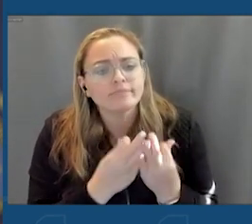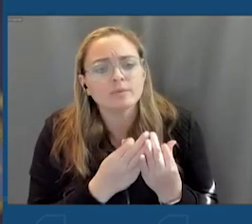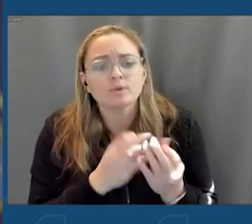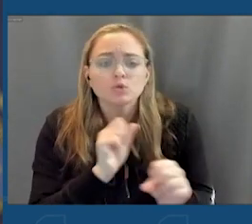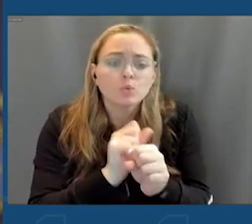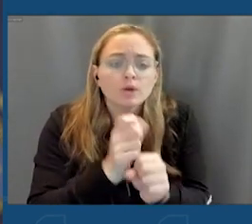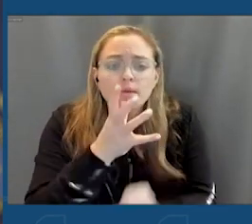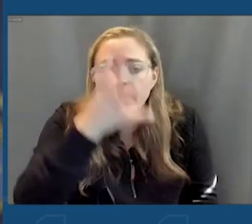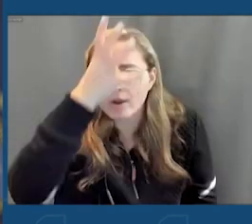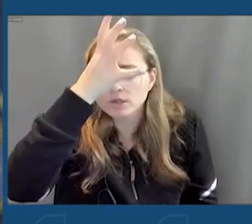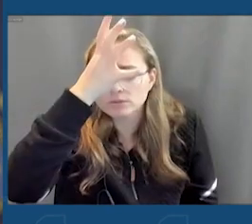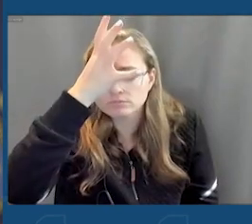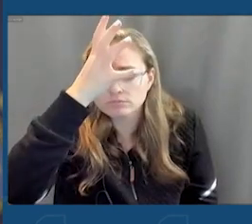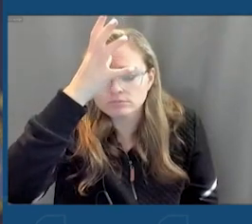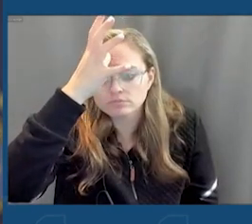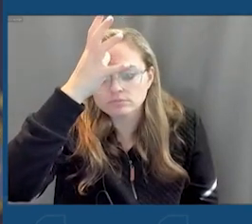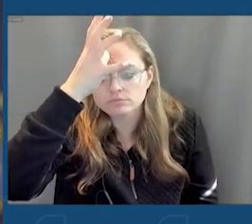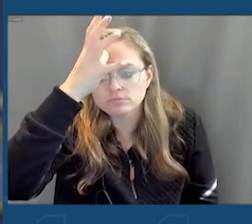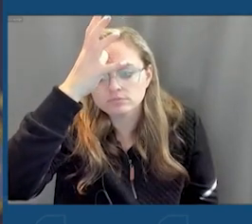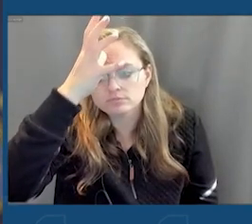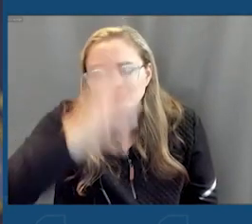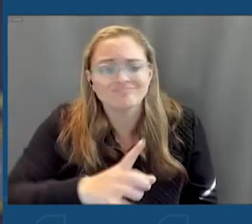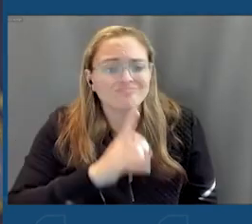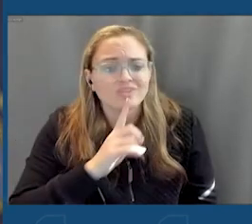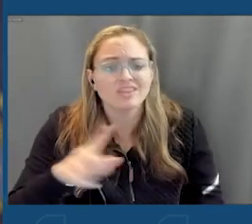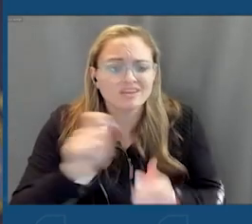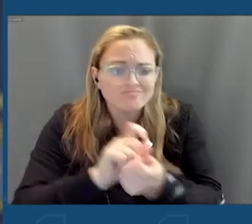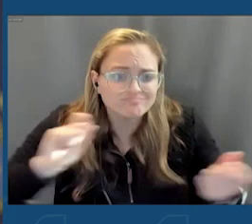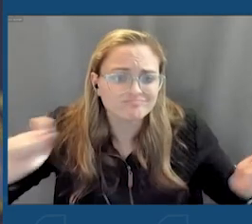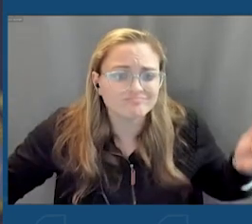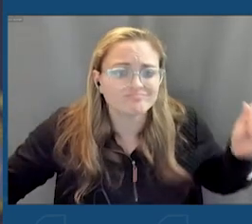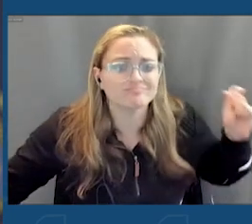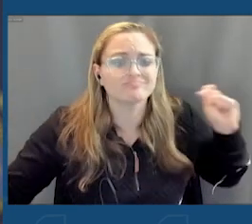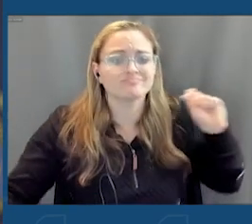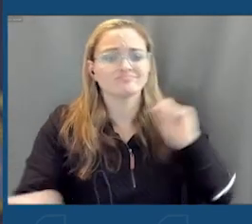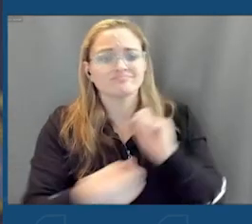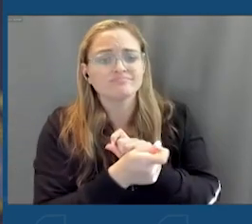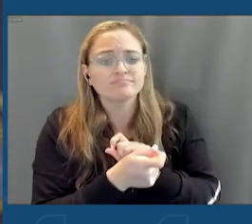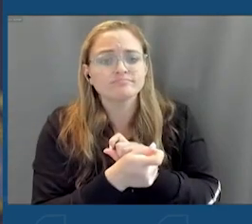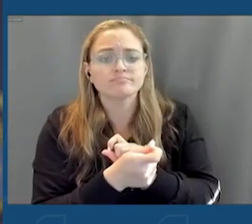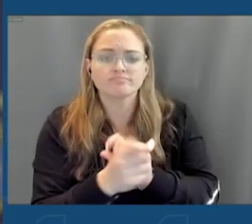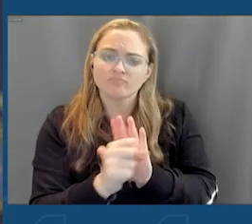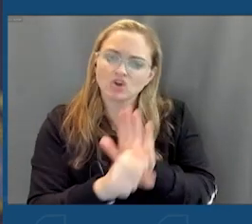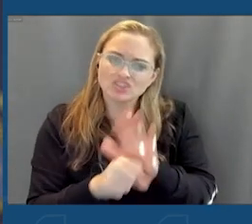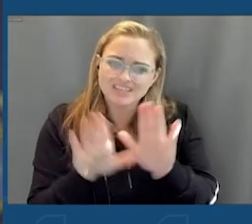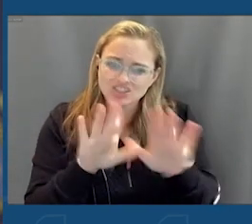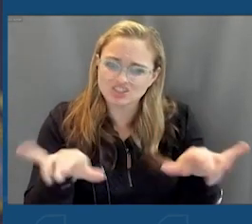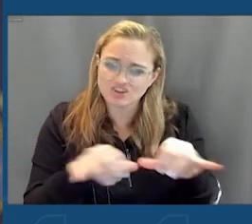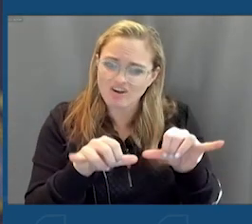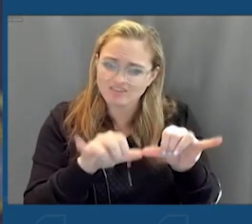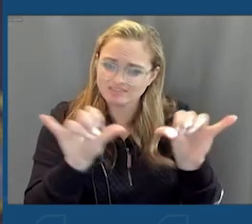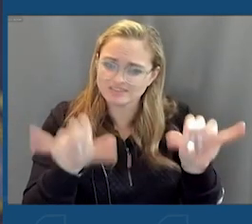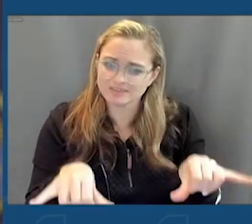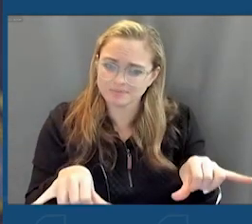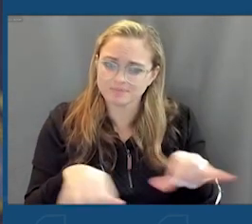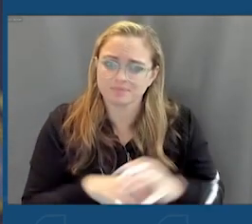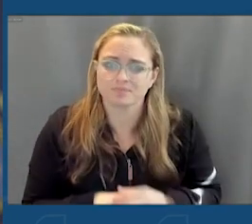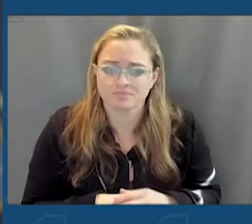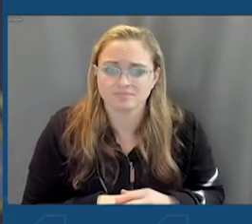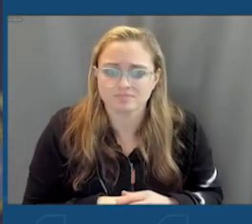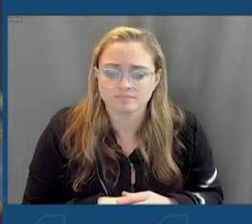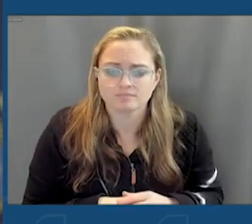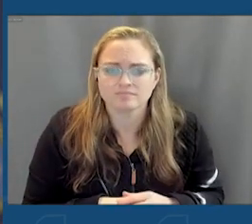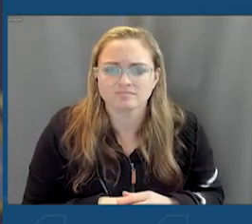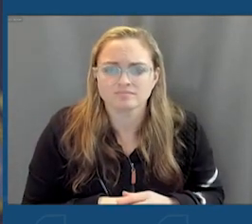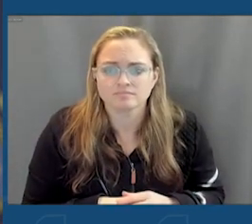parents and really overhauling our state's child care system. Because the plans